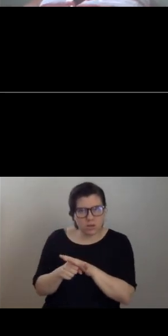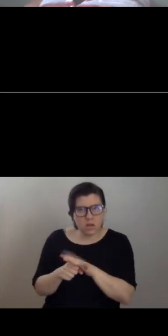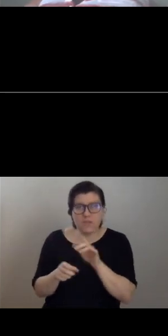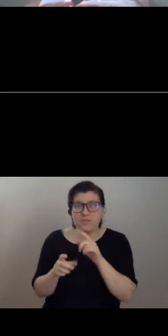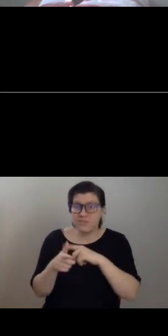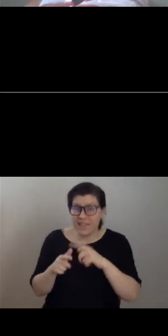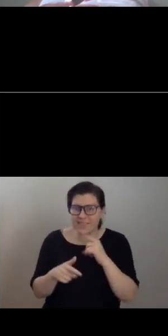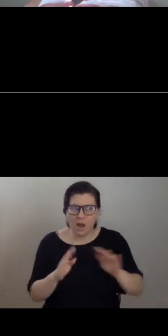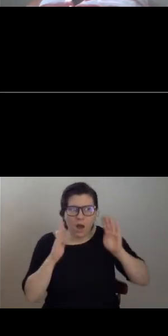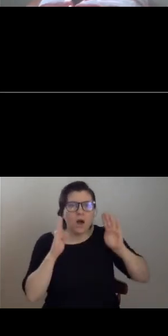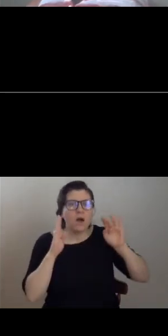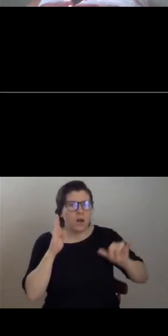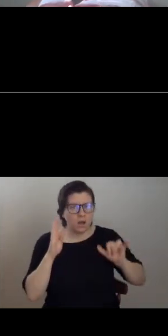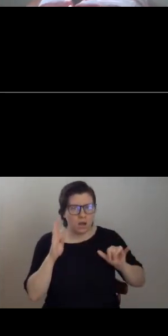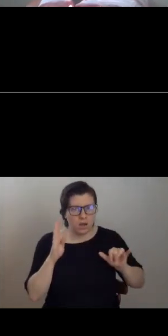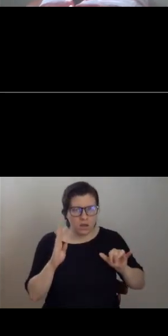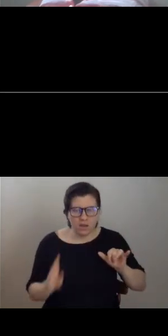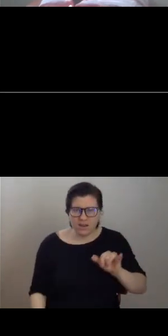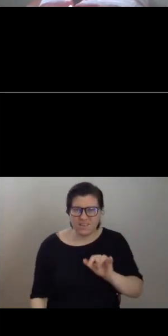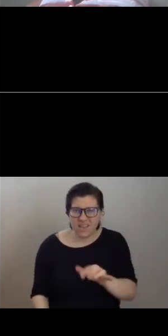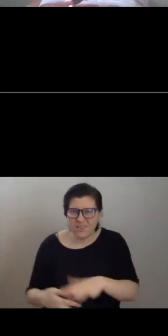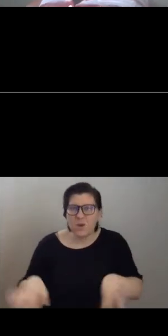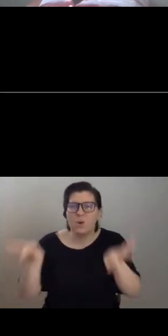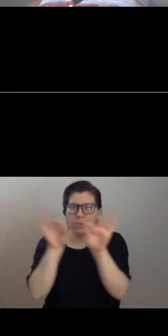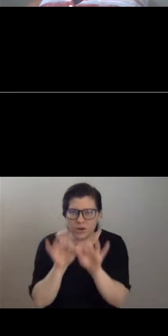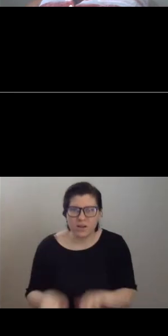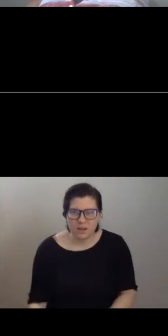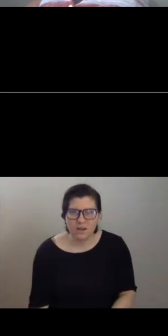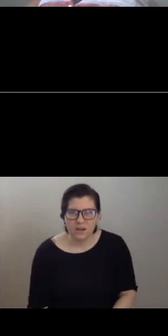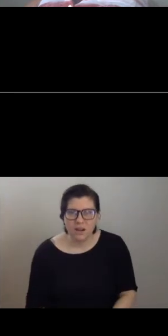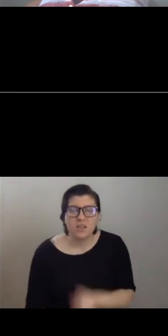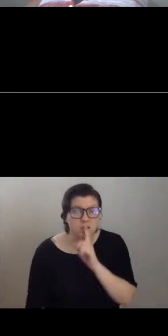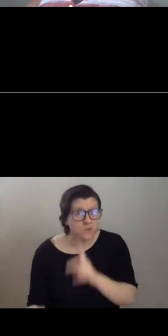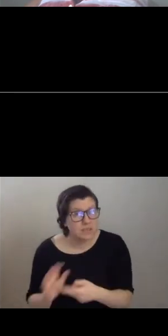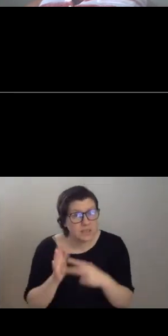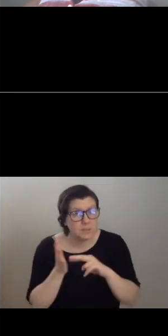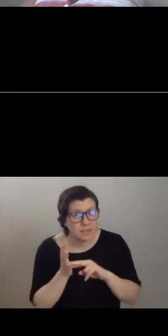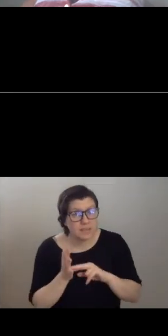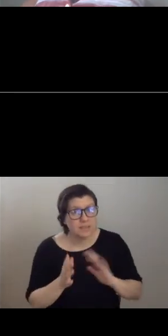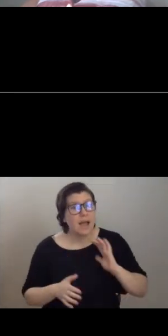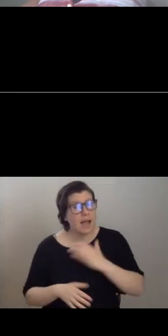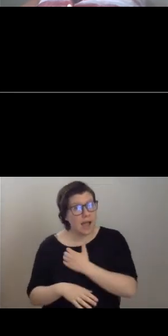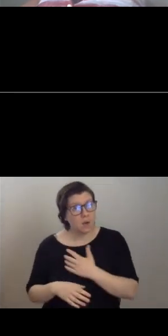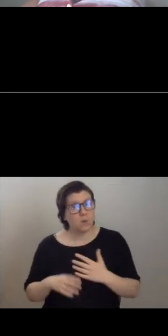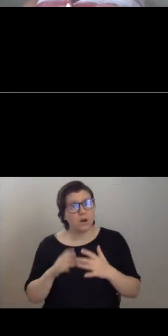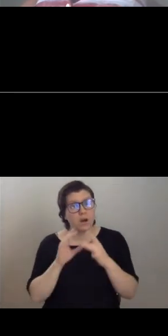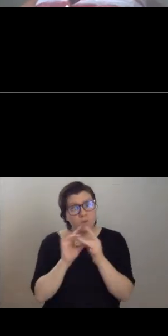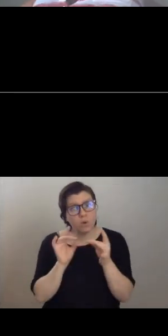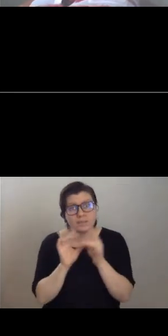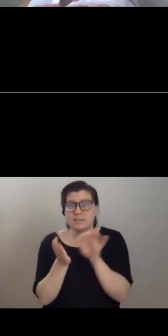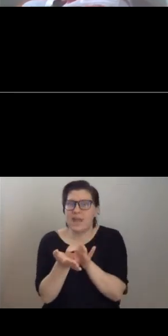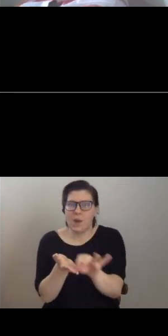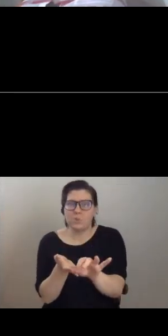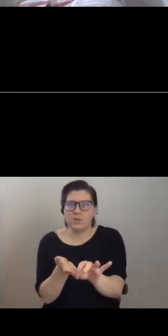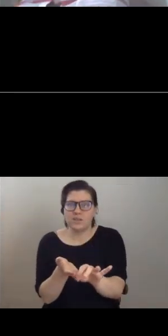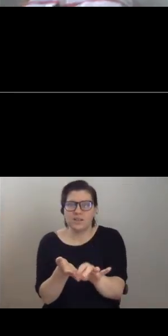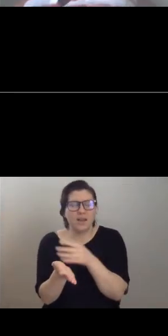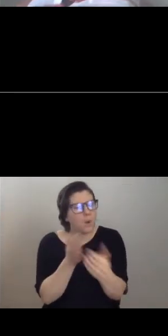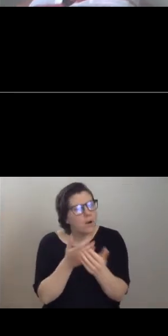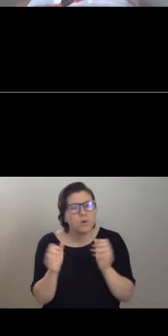important because it really does mean that our voices count and however we can share